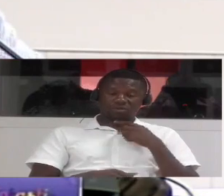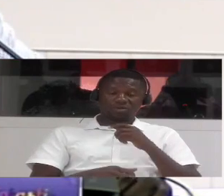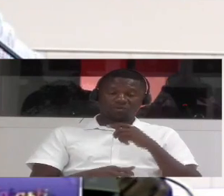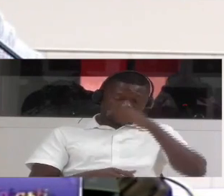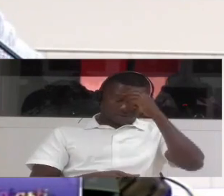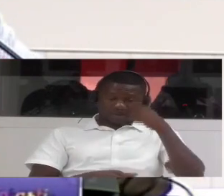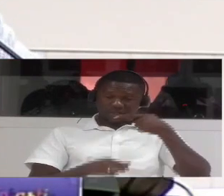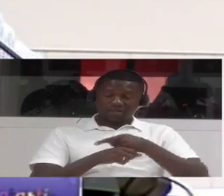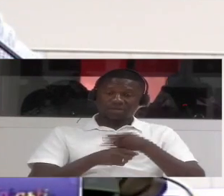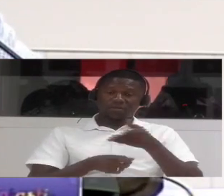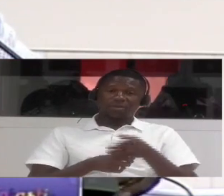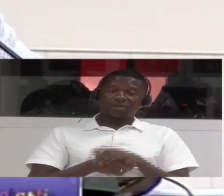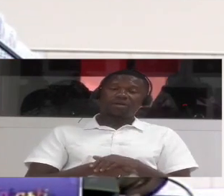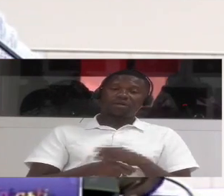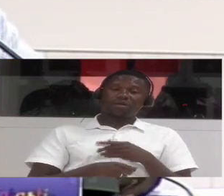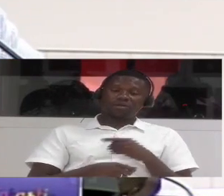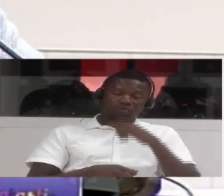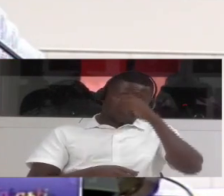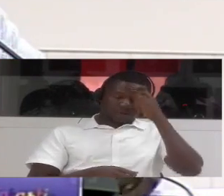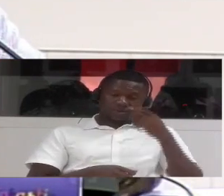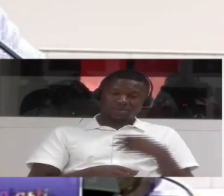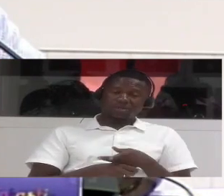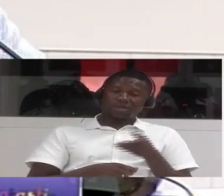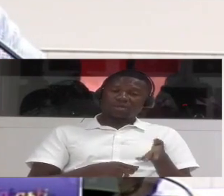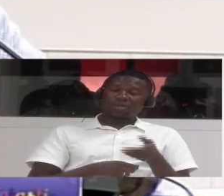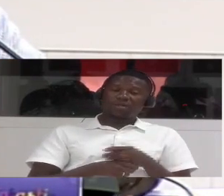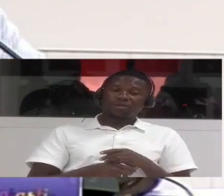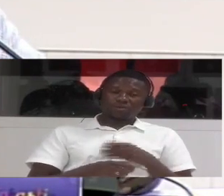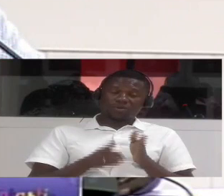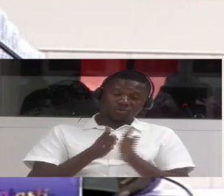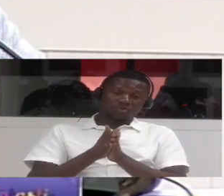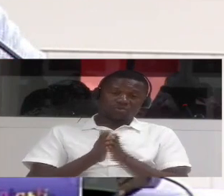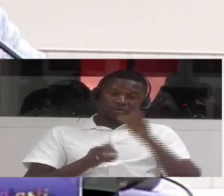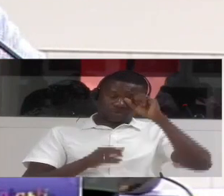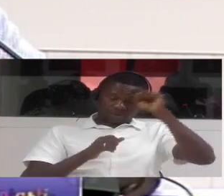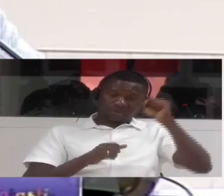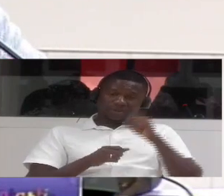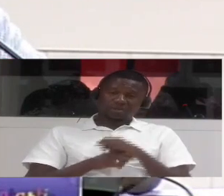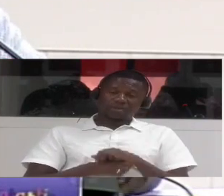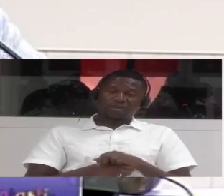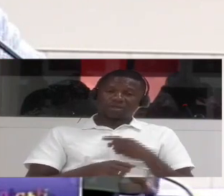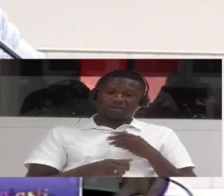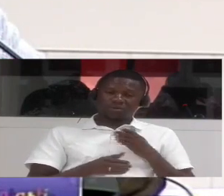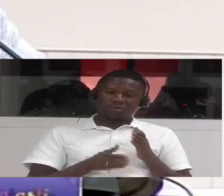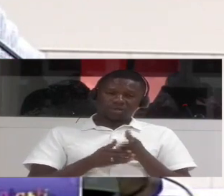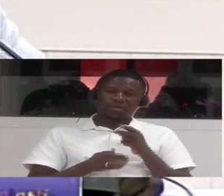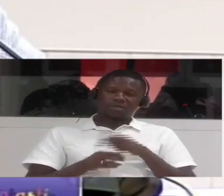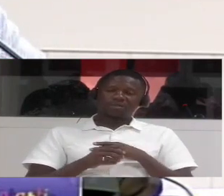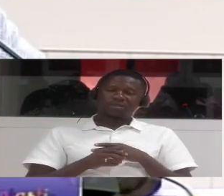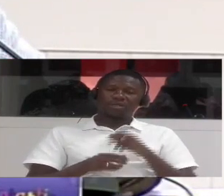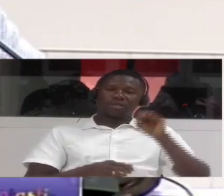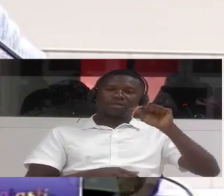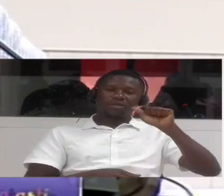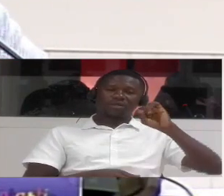Gambia and was quite close to the presidency. I think he was the one who replaced Sayatal as the head of, as the managing director